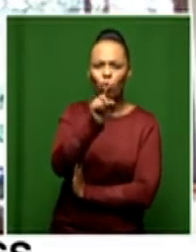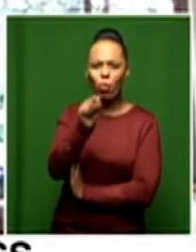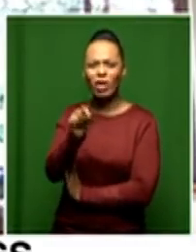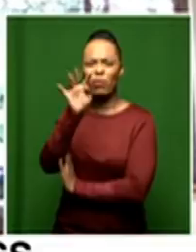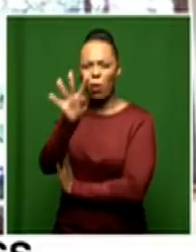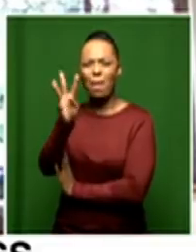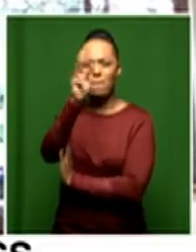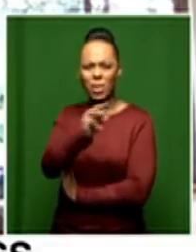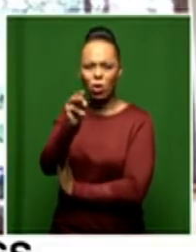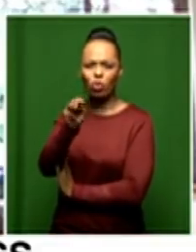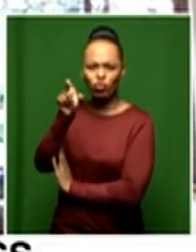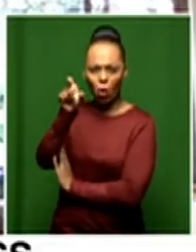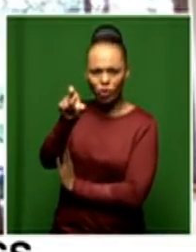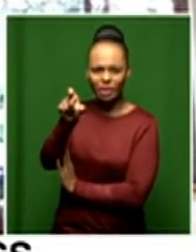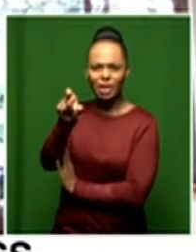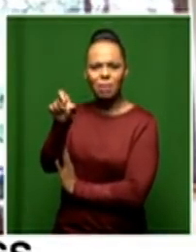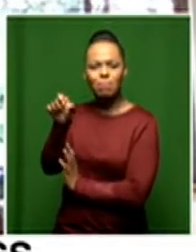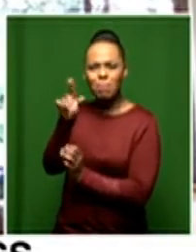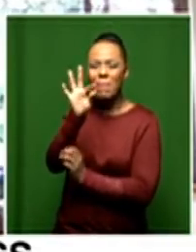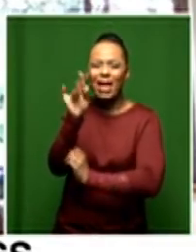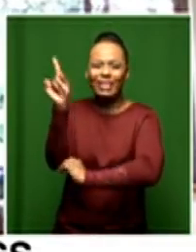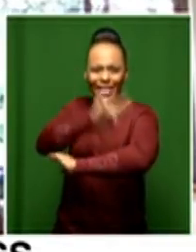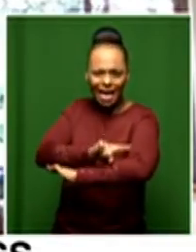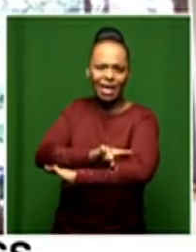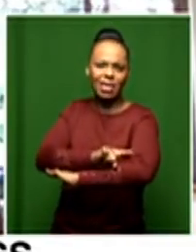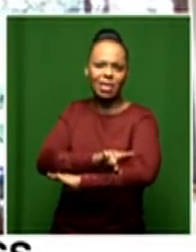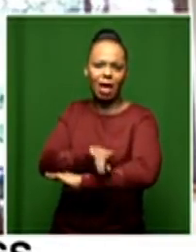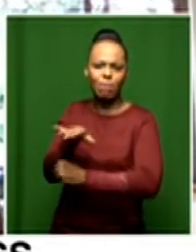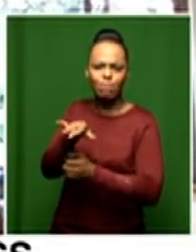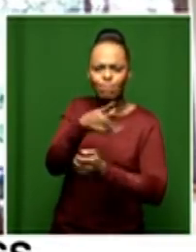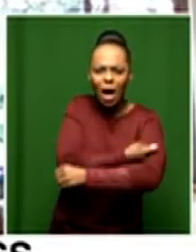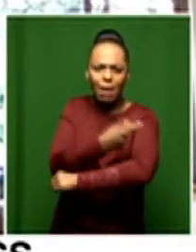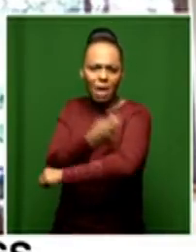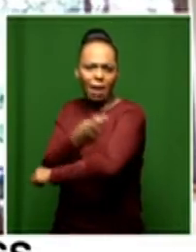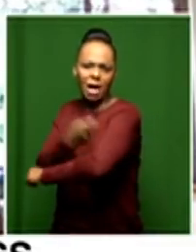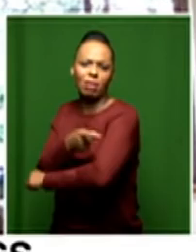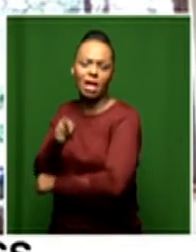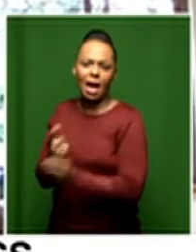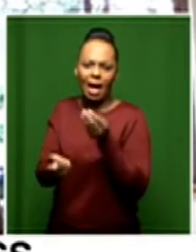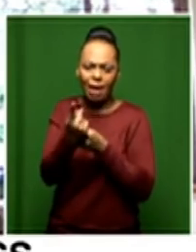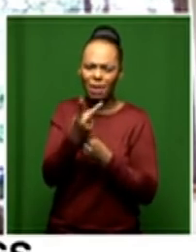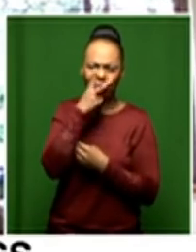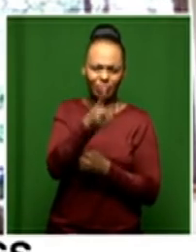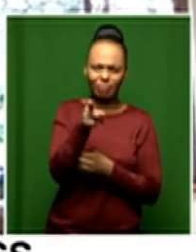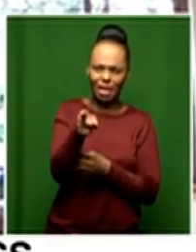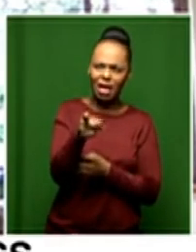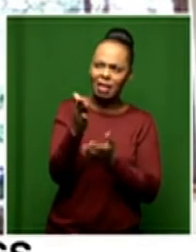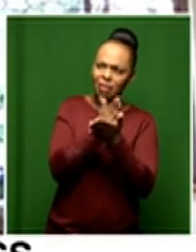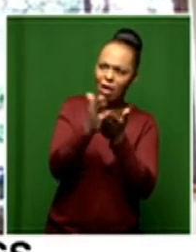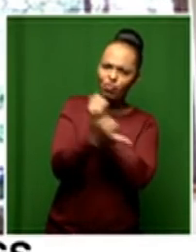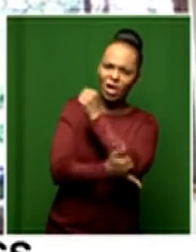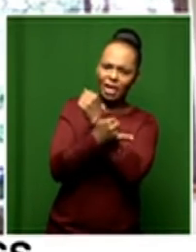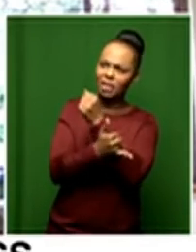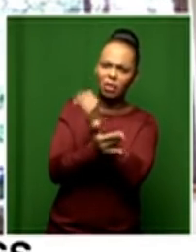2.4 million doses were given per day. Now, you look at the map and you see in dark green those that are far ahead